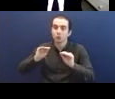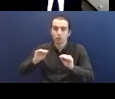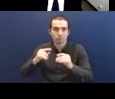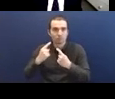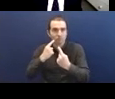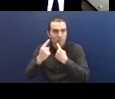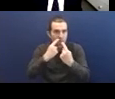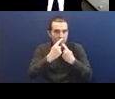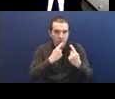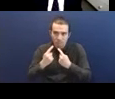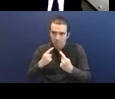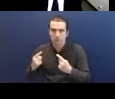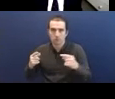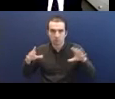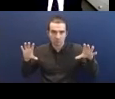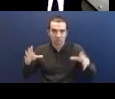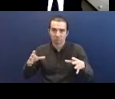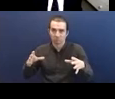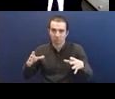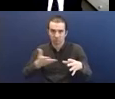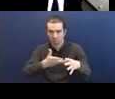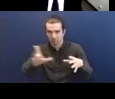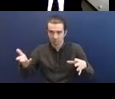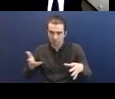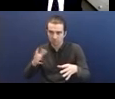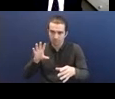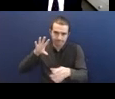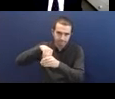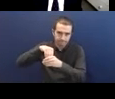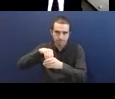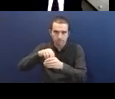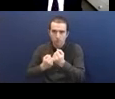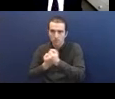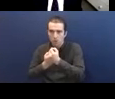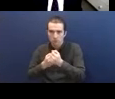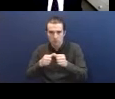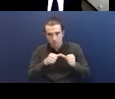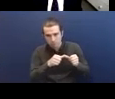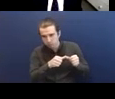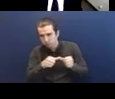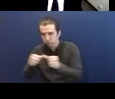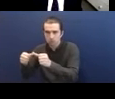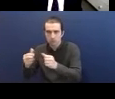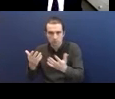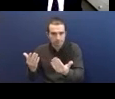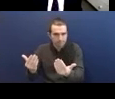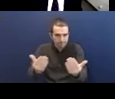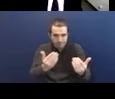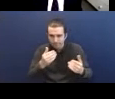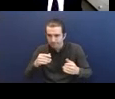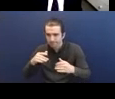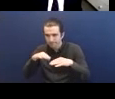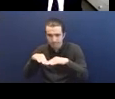They try to understand the strengths of the individual. They show the work of all students to make them feel proud. They're renovating school buildings to